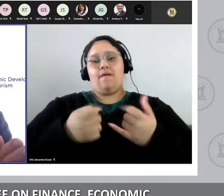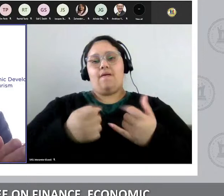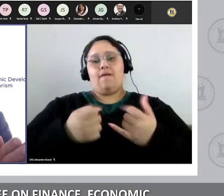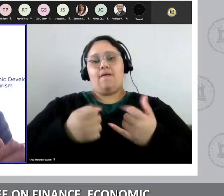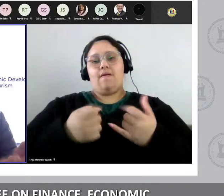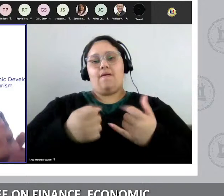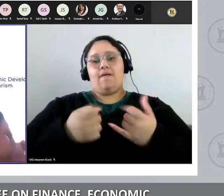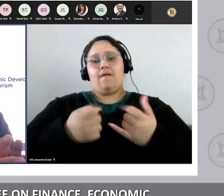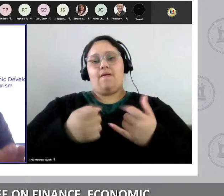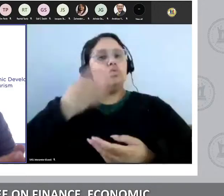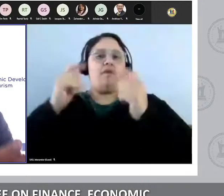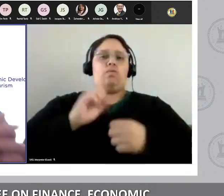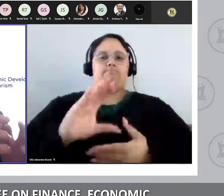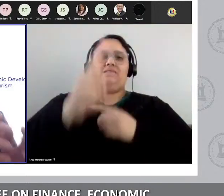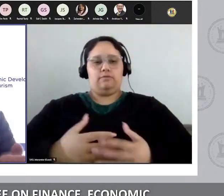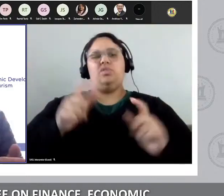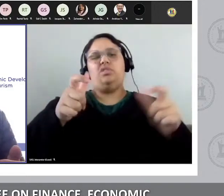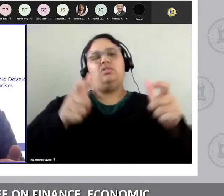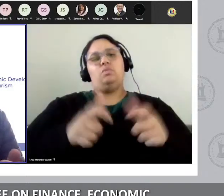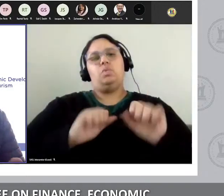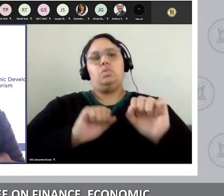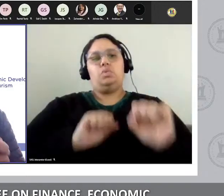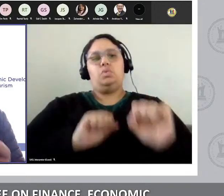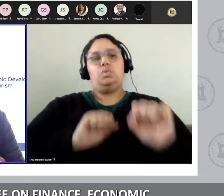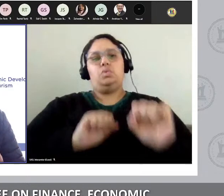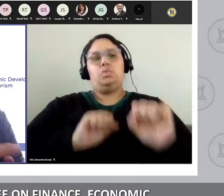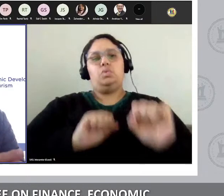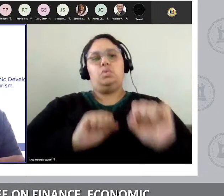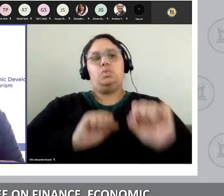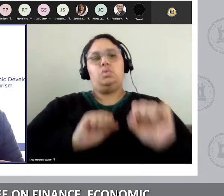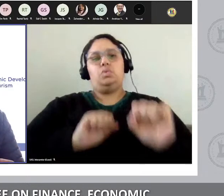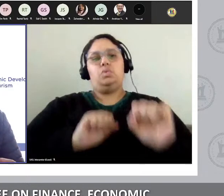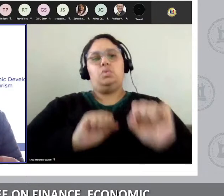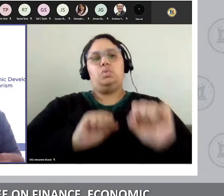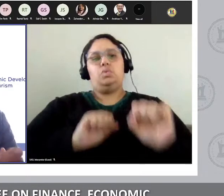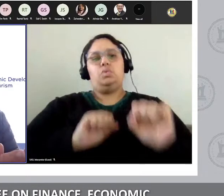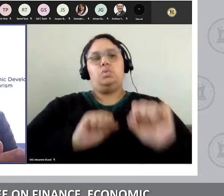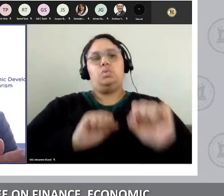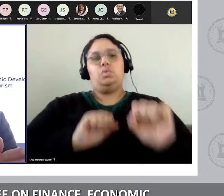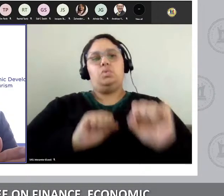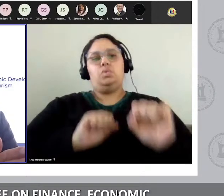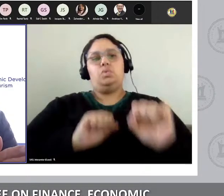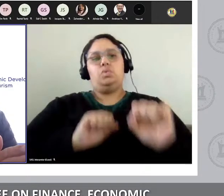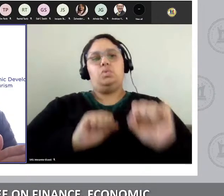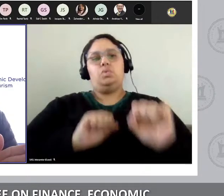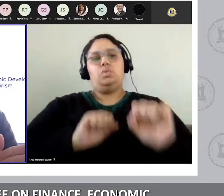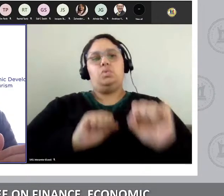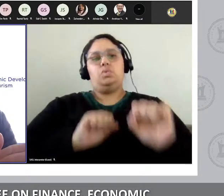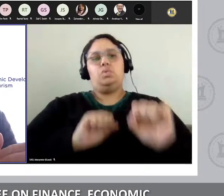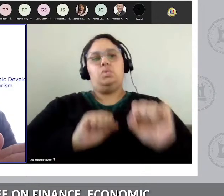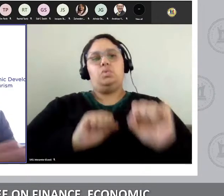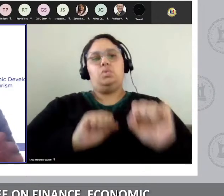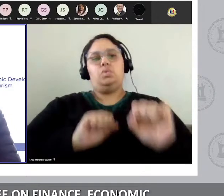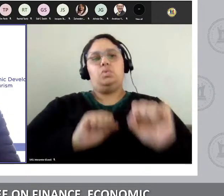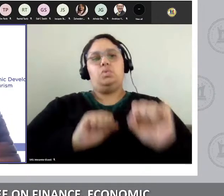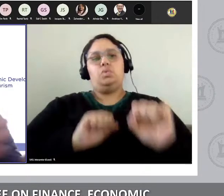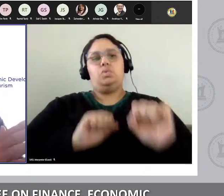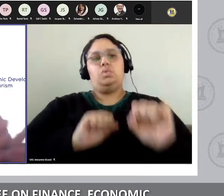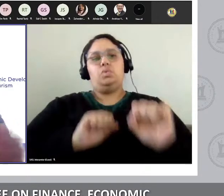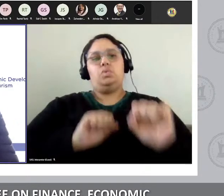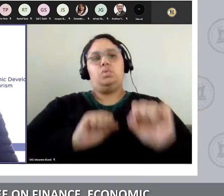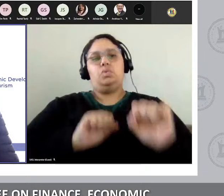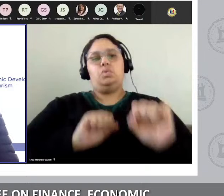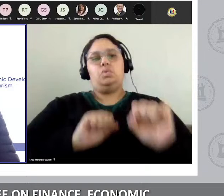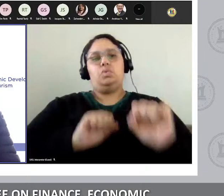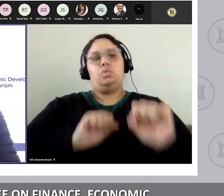that's sort of the earliest, and that's relatively small scale. It's a mobility application for trucks running on green hydrogen. In the middle